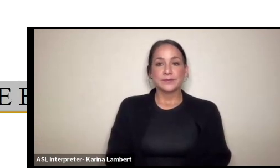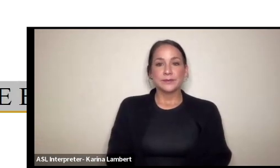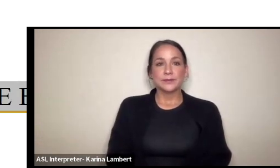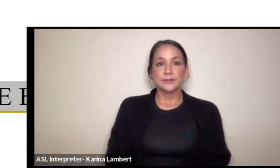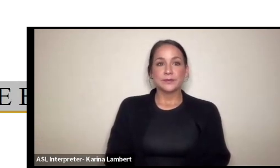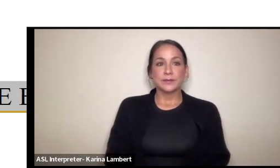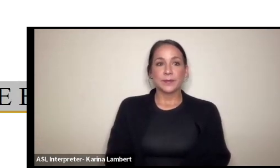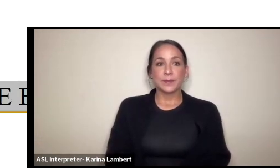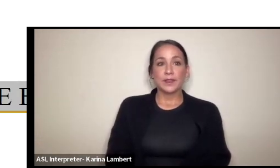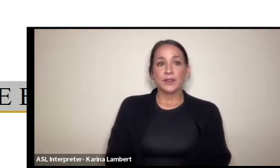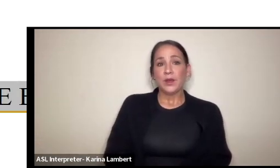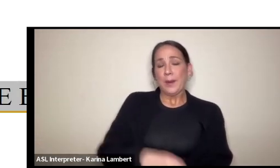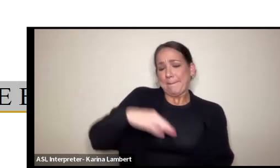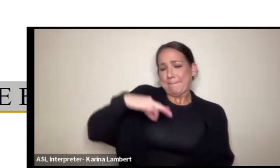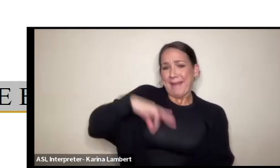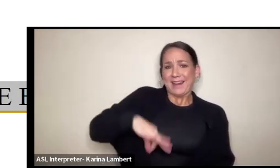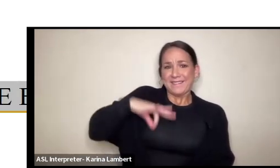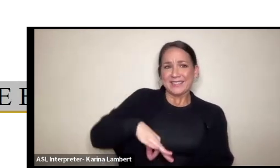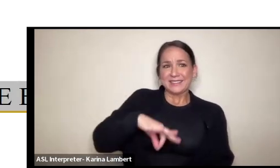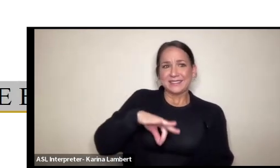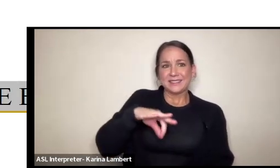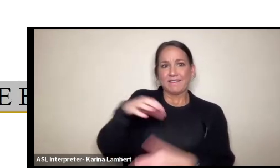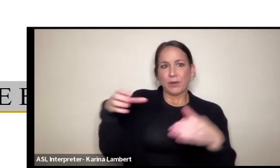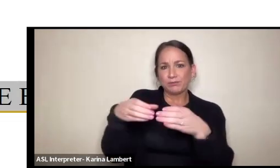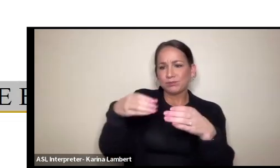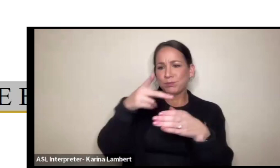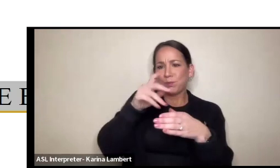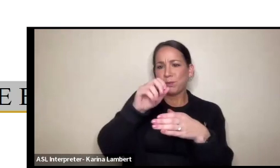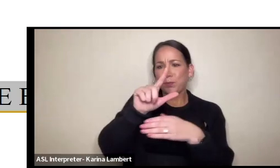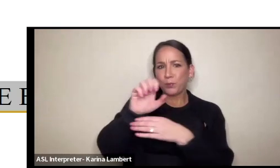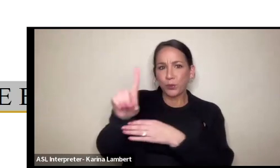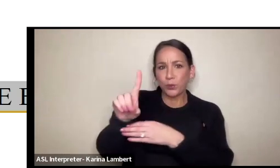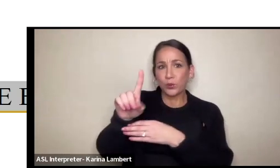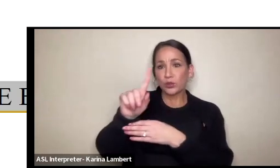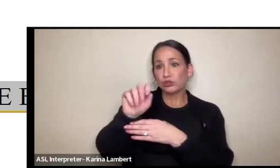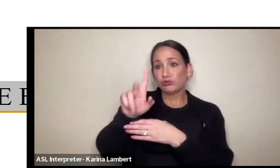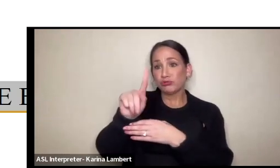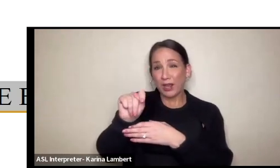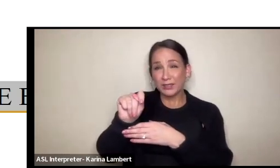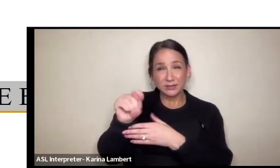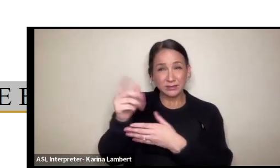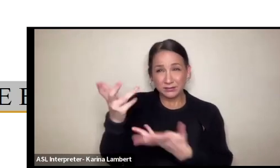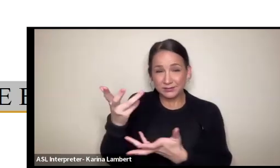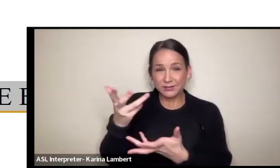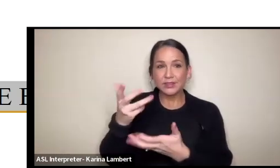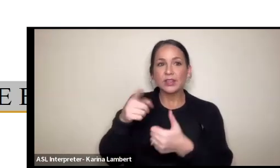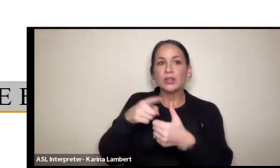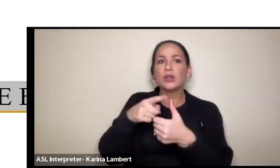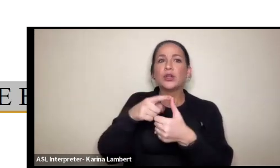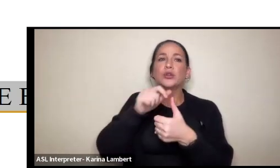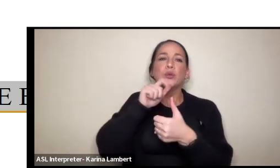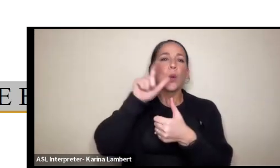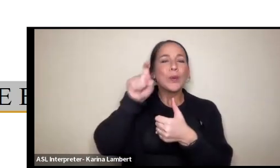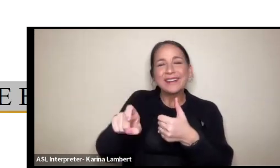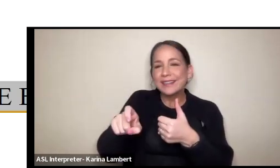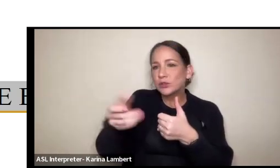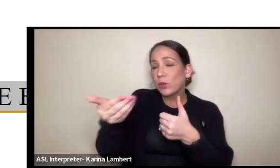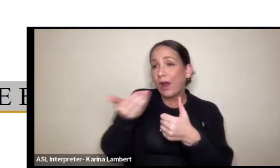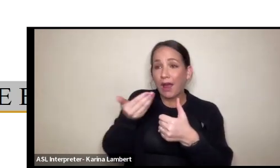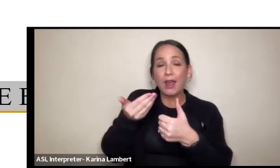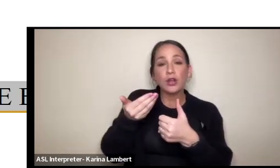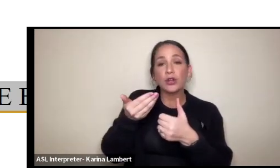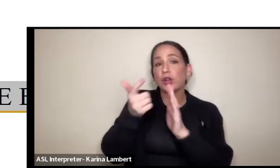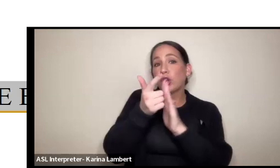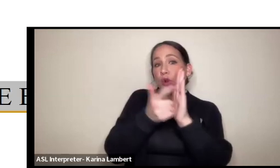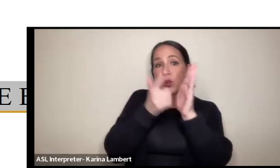So the benefits of a pooled trust is that you don't really need to hire an attorney to draft the trust document. That part has